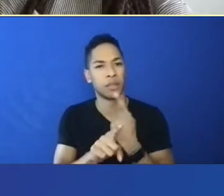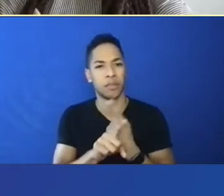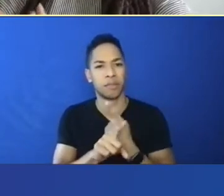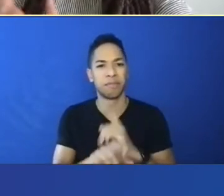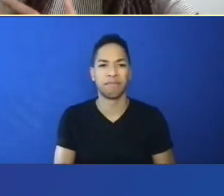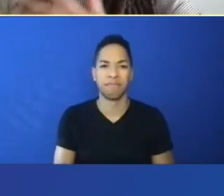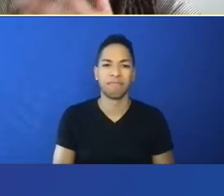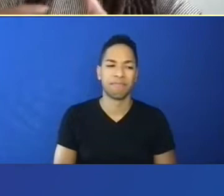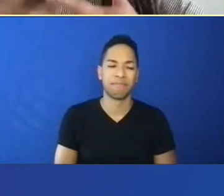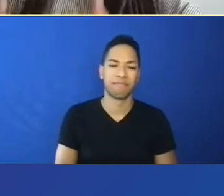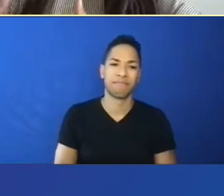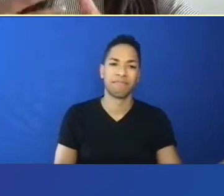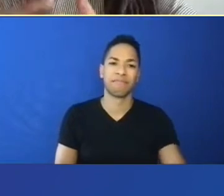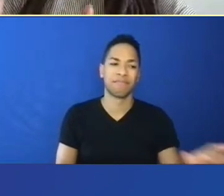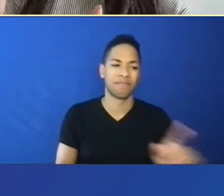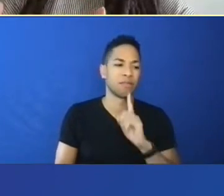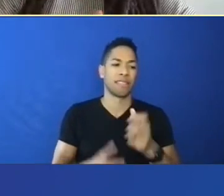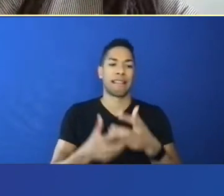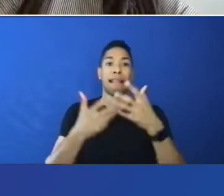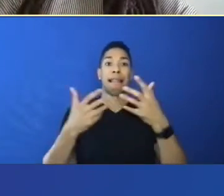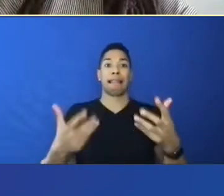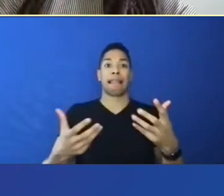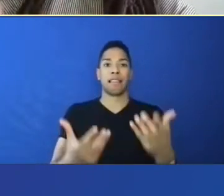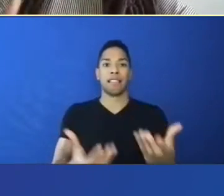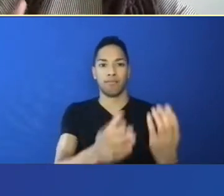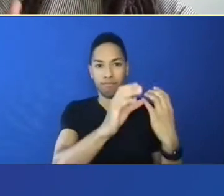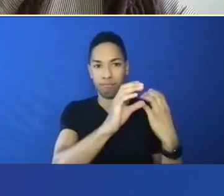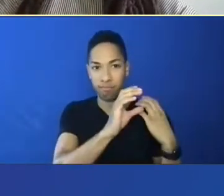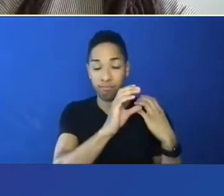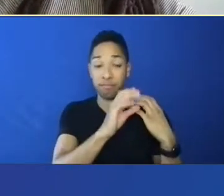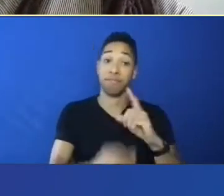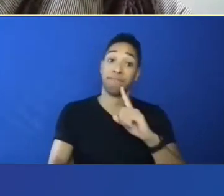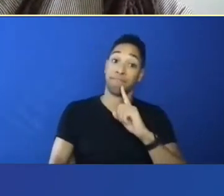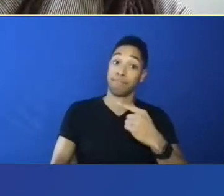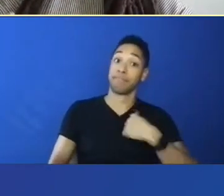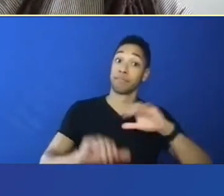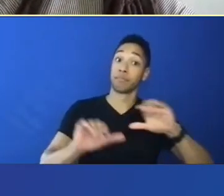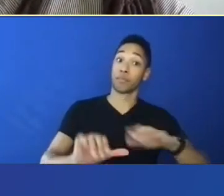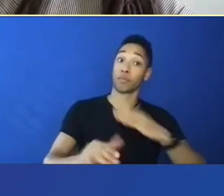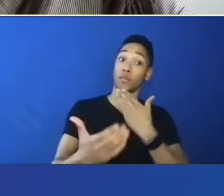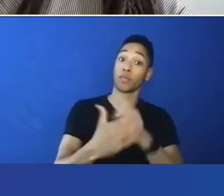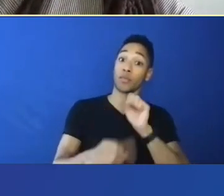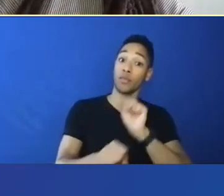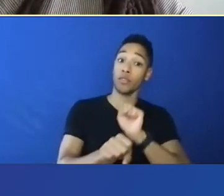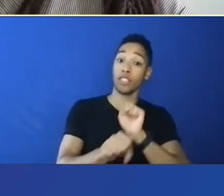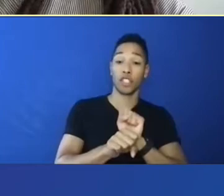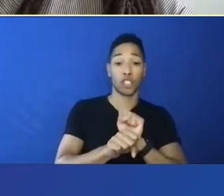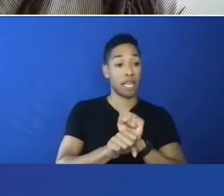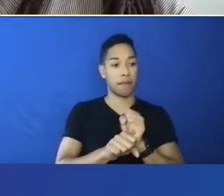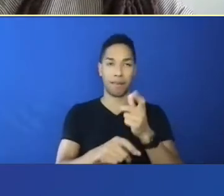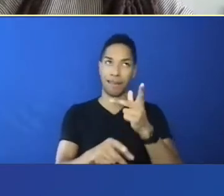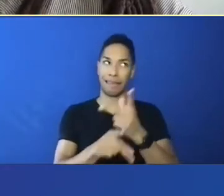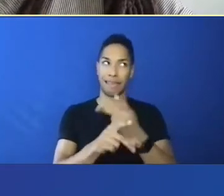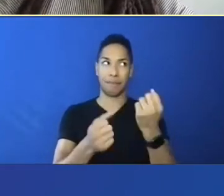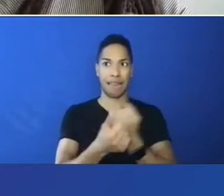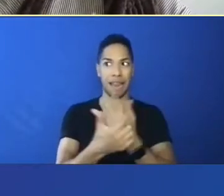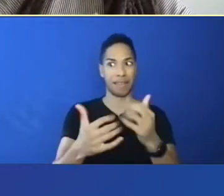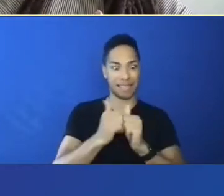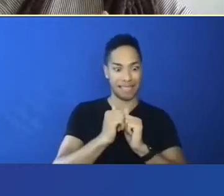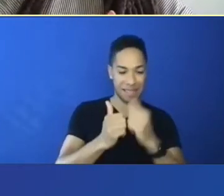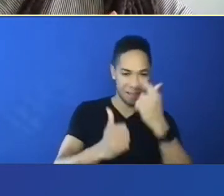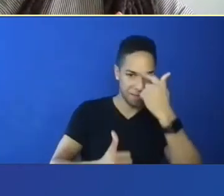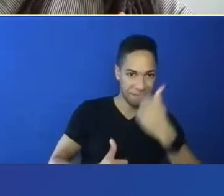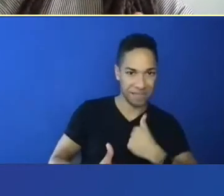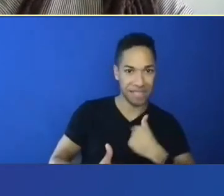Yeah, it was just, there was just a lot to carry. And while I was doing a good job of, you know, holding it all together, both for myself and